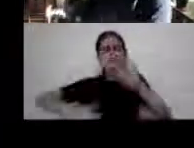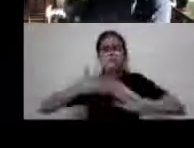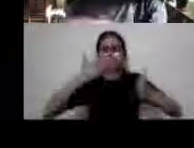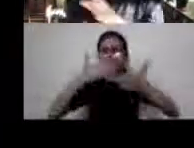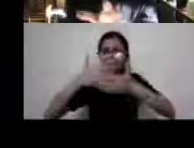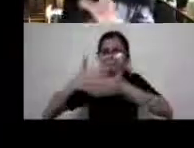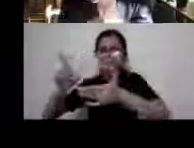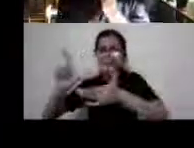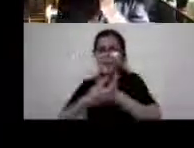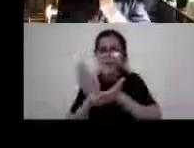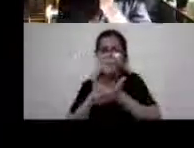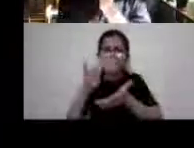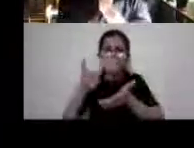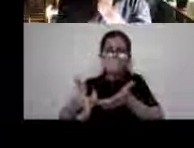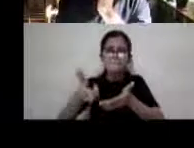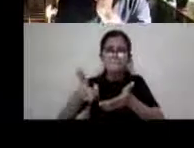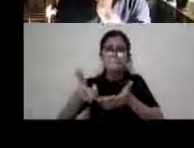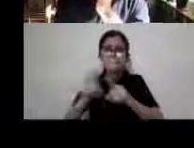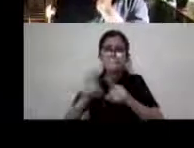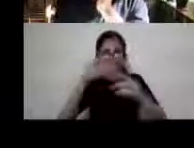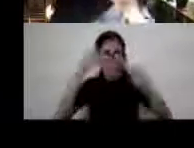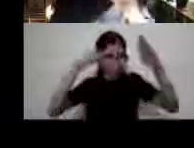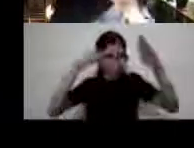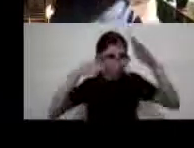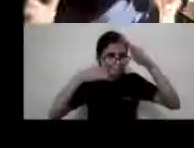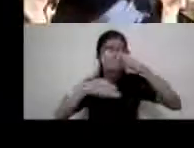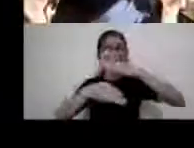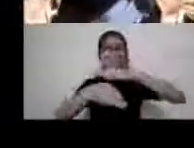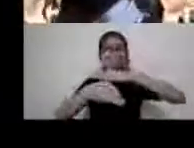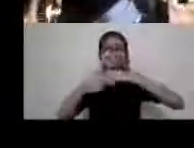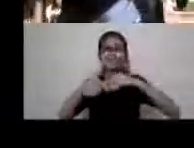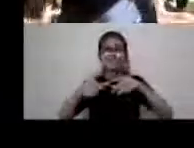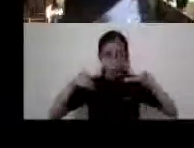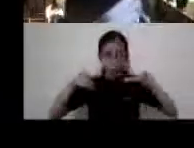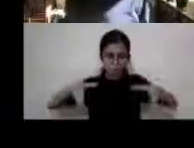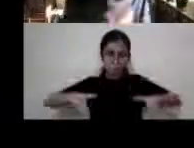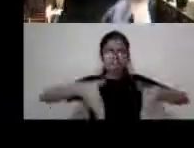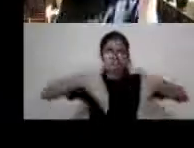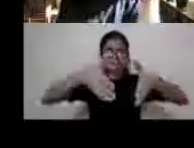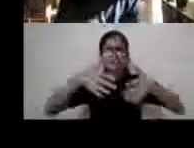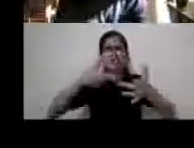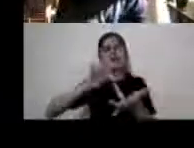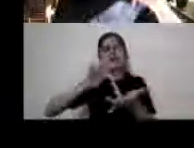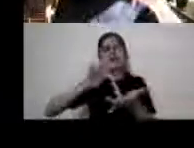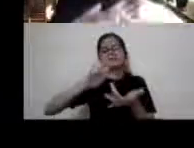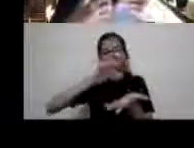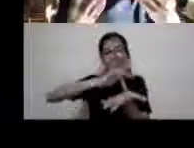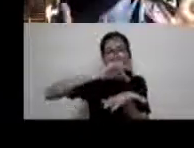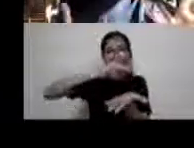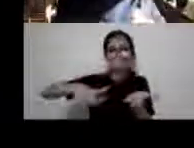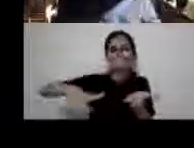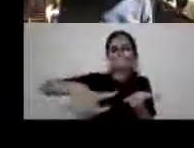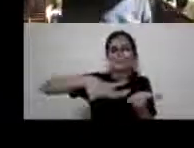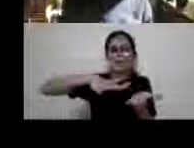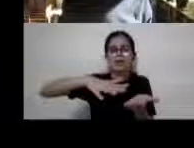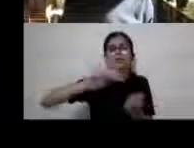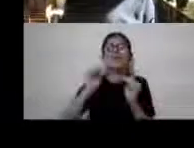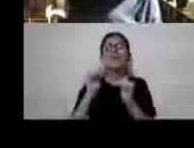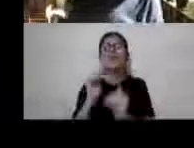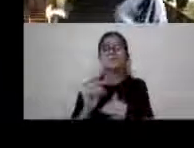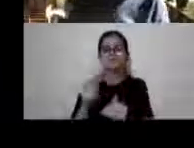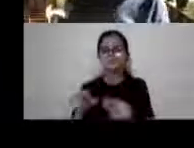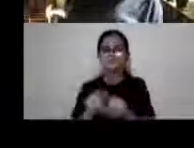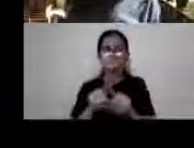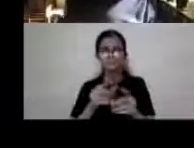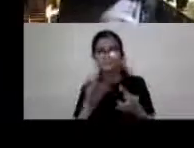was, especially in the entrance area, that there is very, very limited space. But, you know, like coming up with the